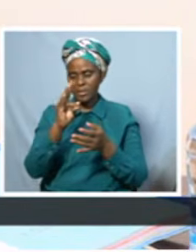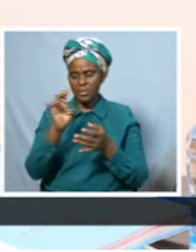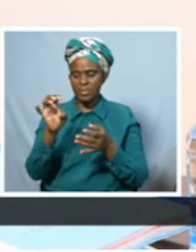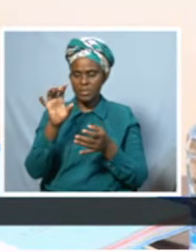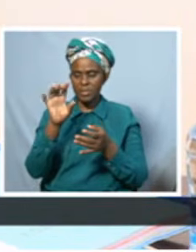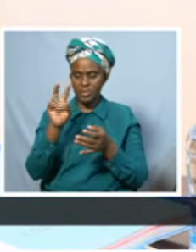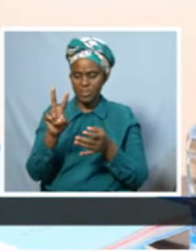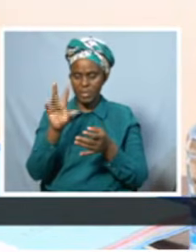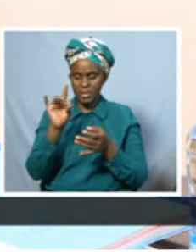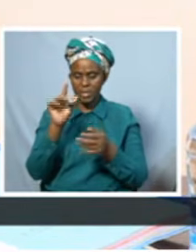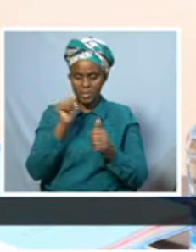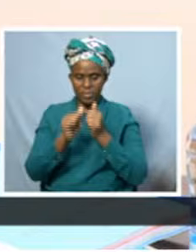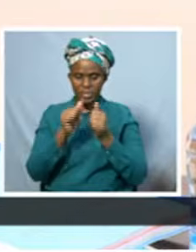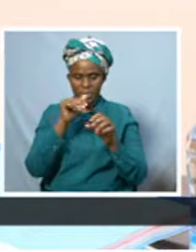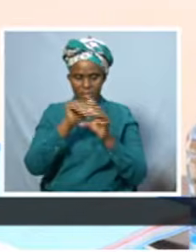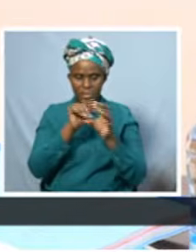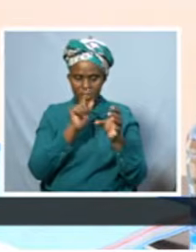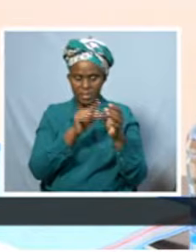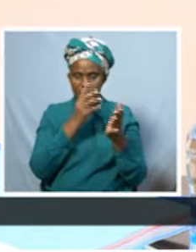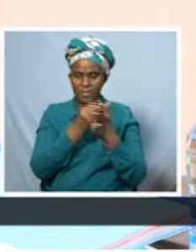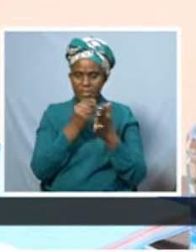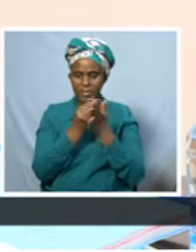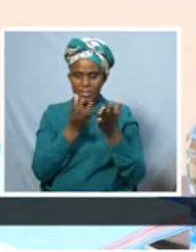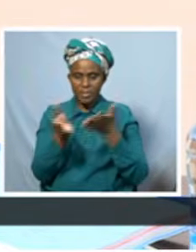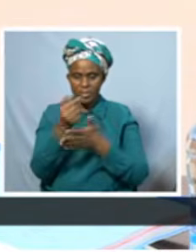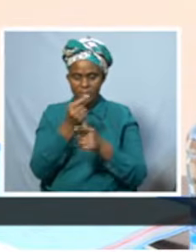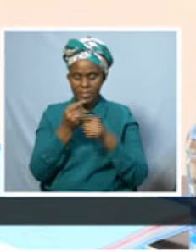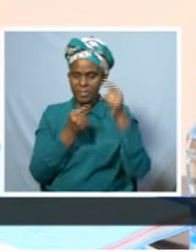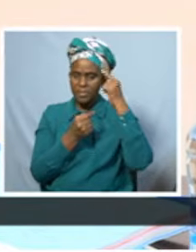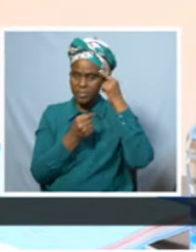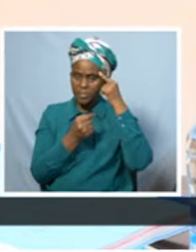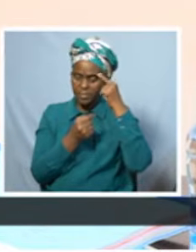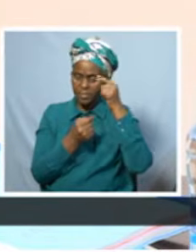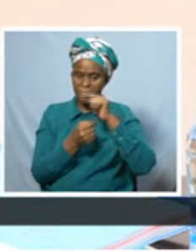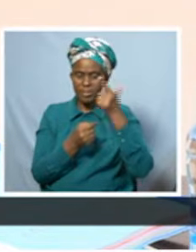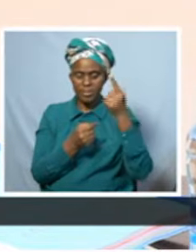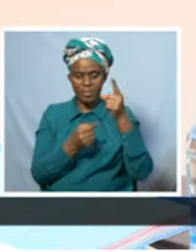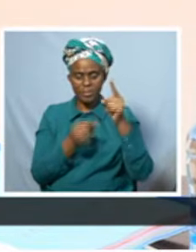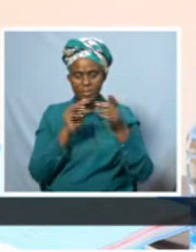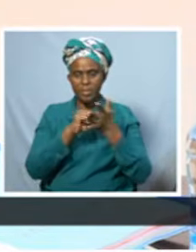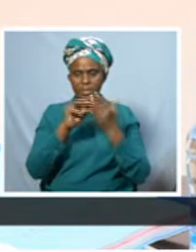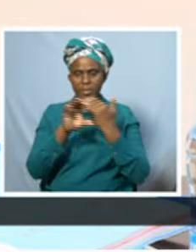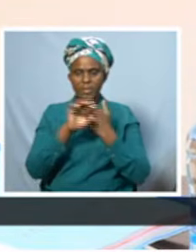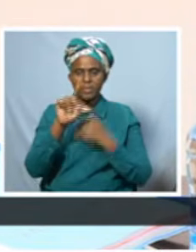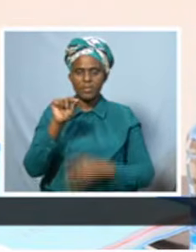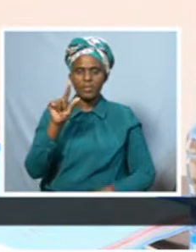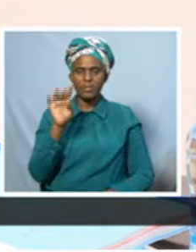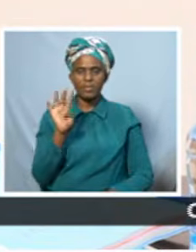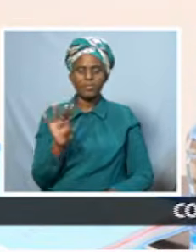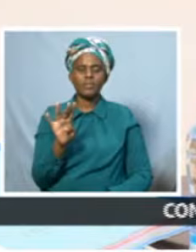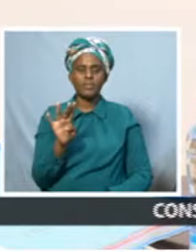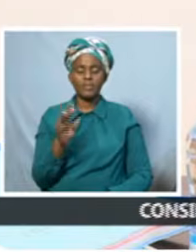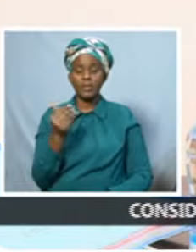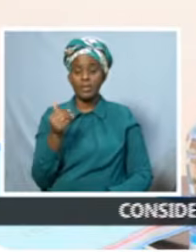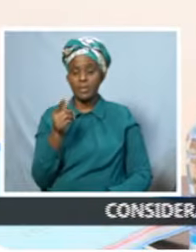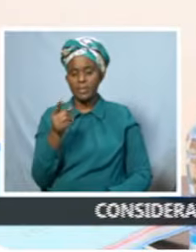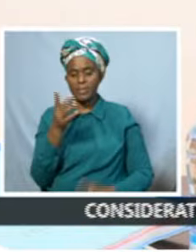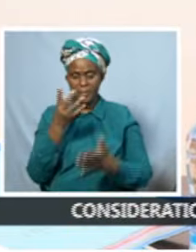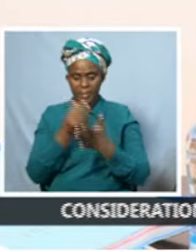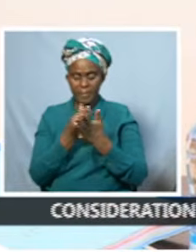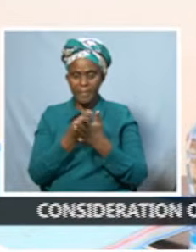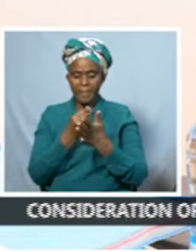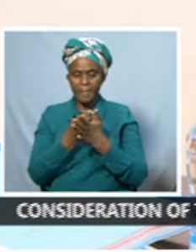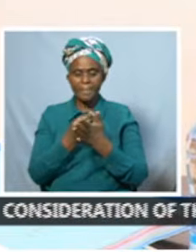1,454,728, which was part of the funds mobbed by government on 31st March 2024. Therefore, the